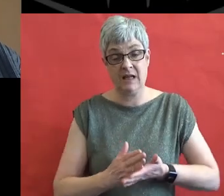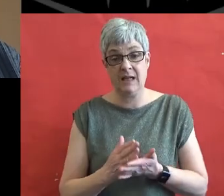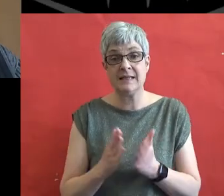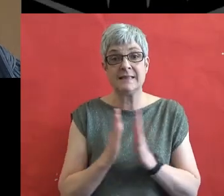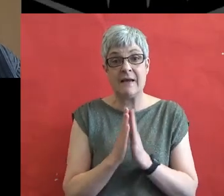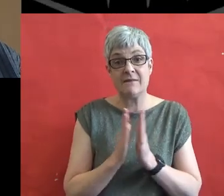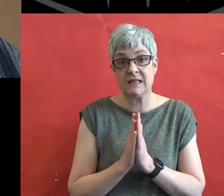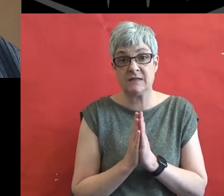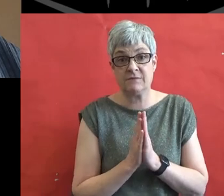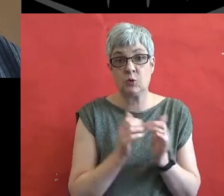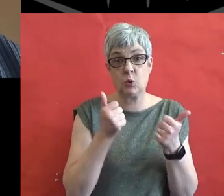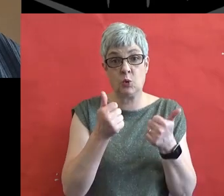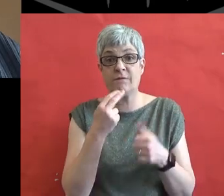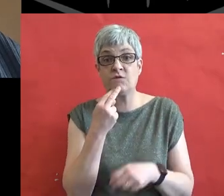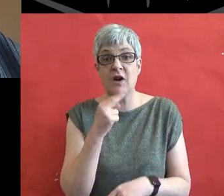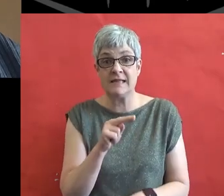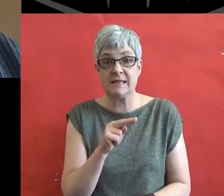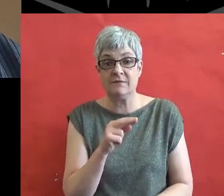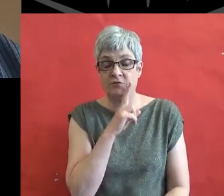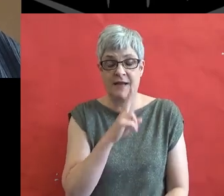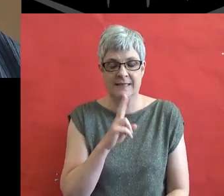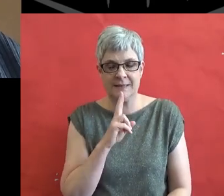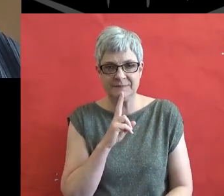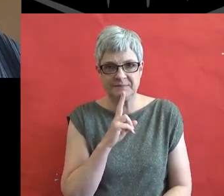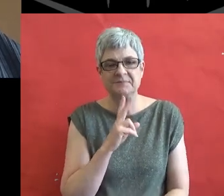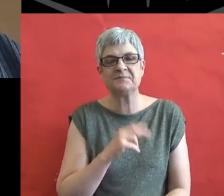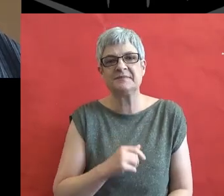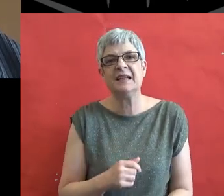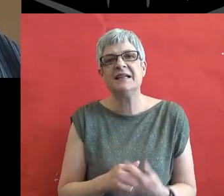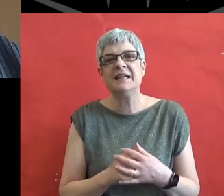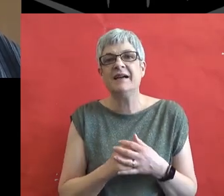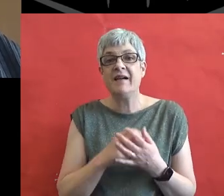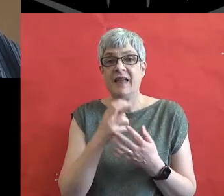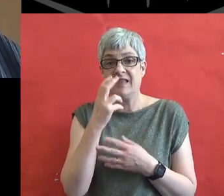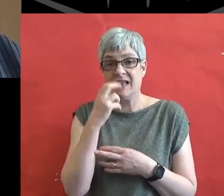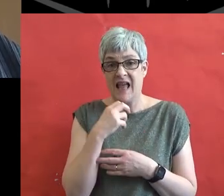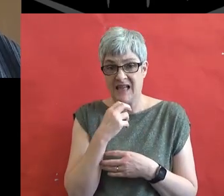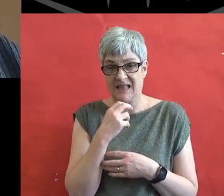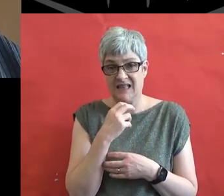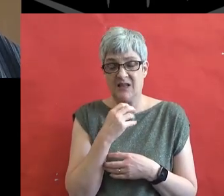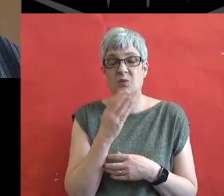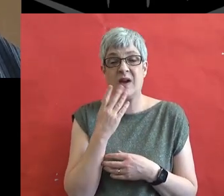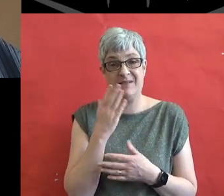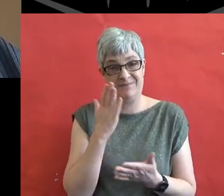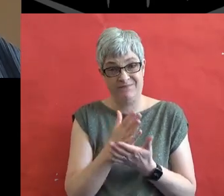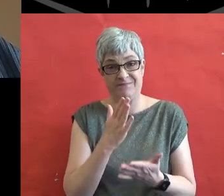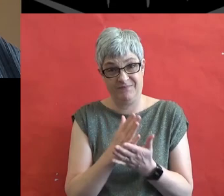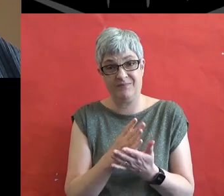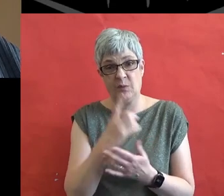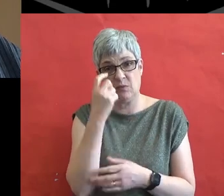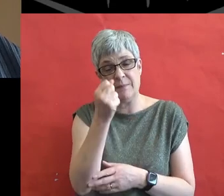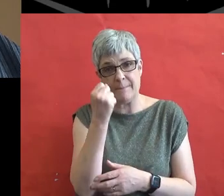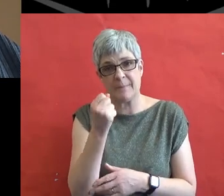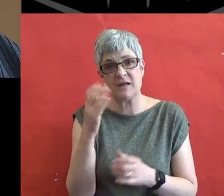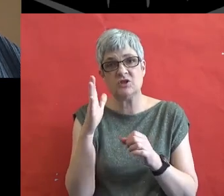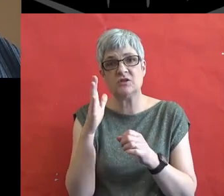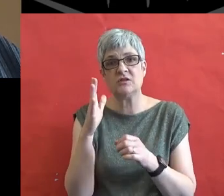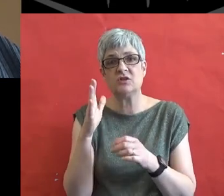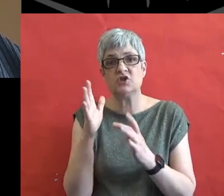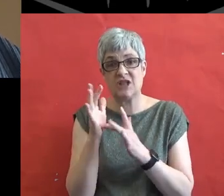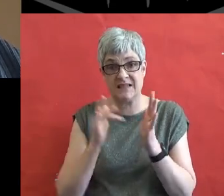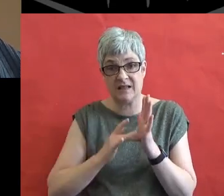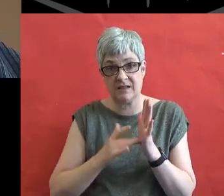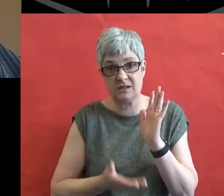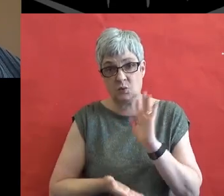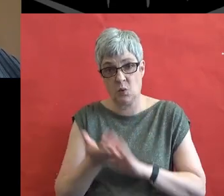service for Good Friday. The night, of course, when we recall about Jesus going to the cross. We want